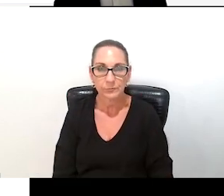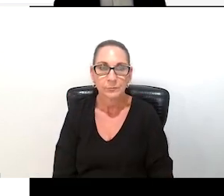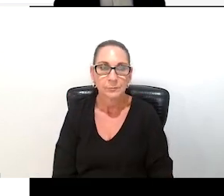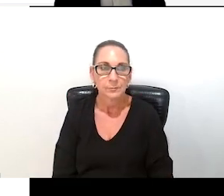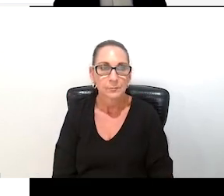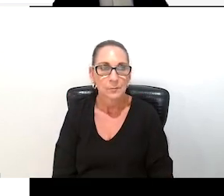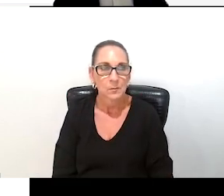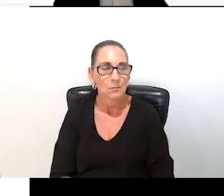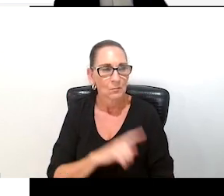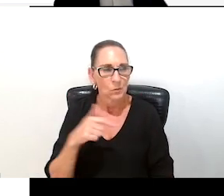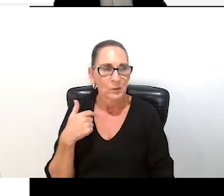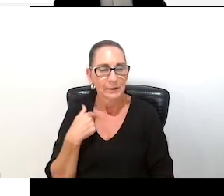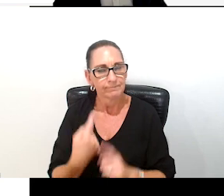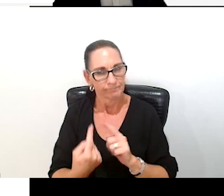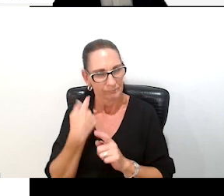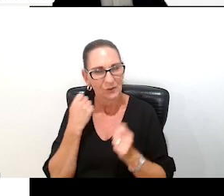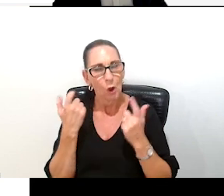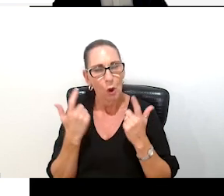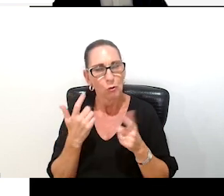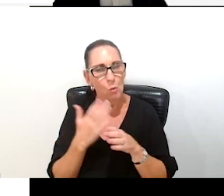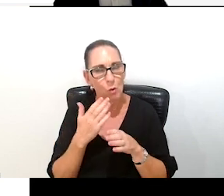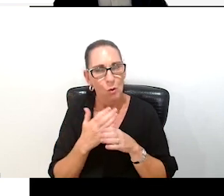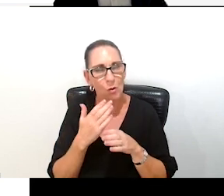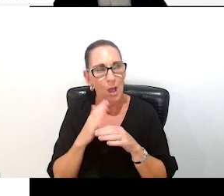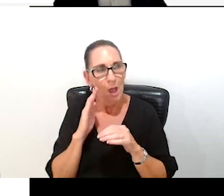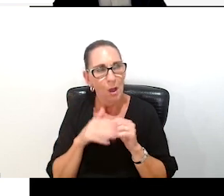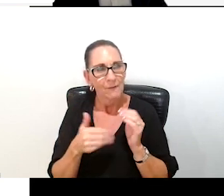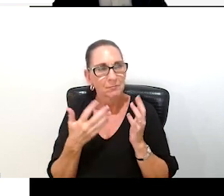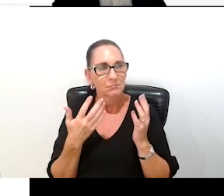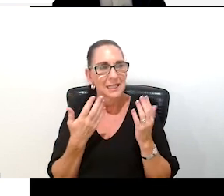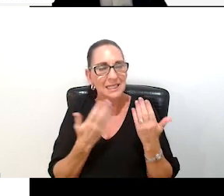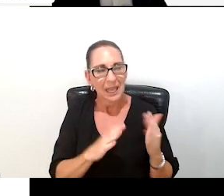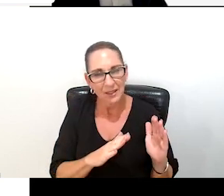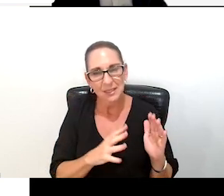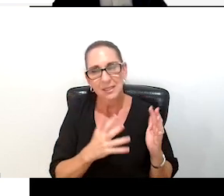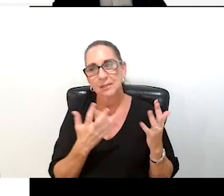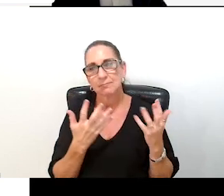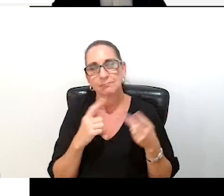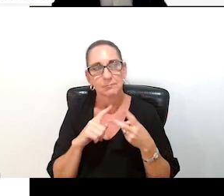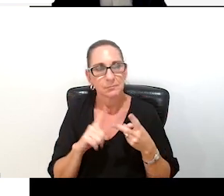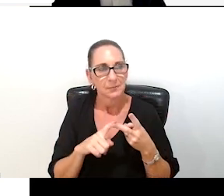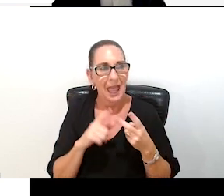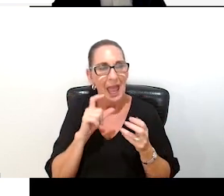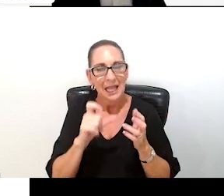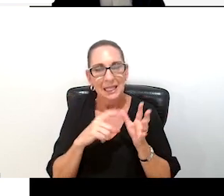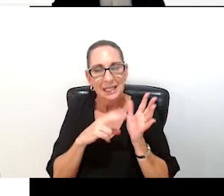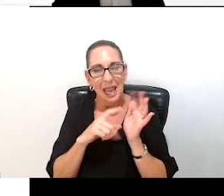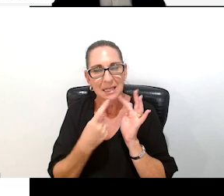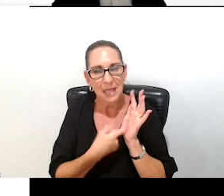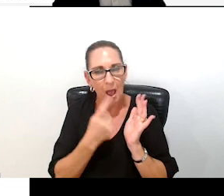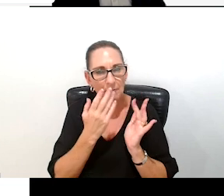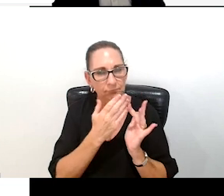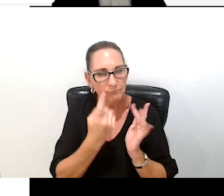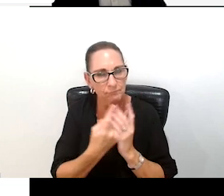We've done a lot of work in the past in this area in regard to deaths. We're doing work looking at cancer incidents